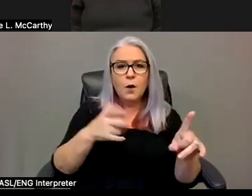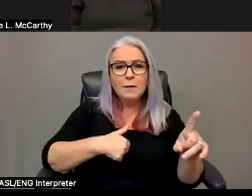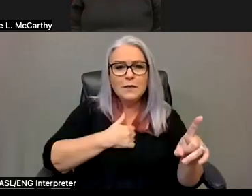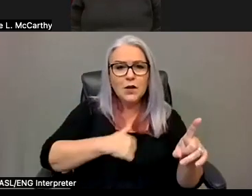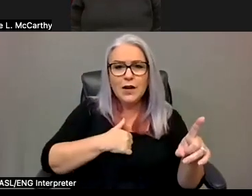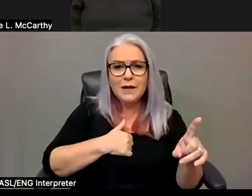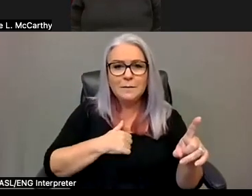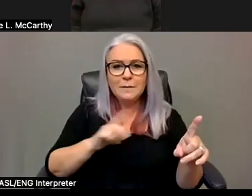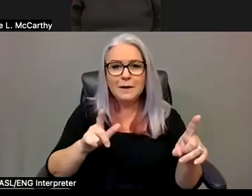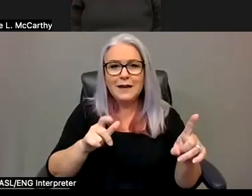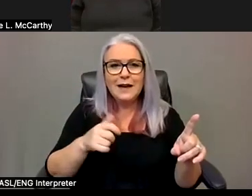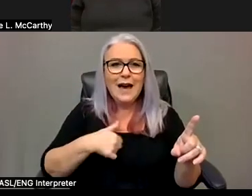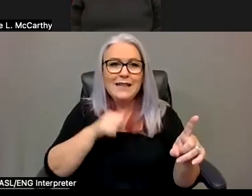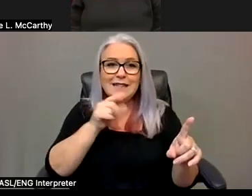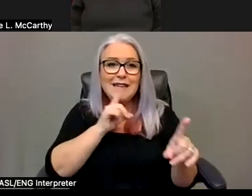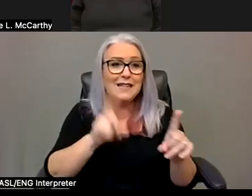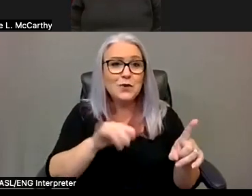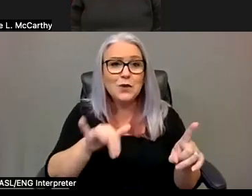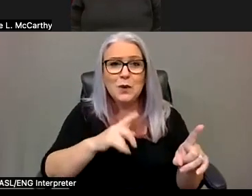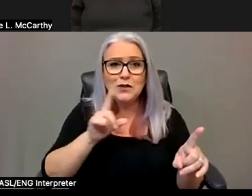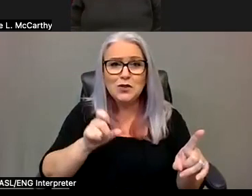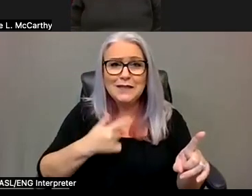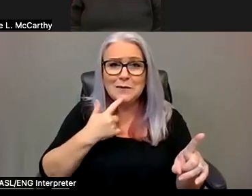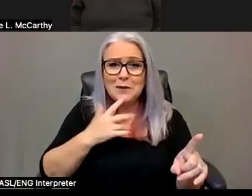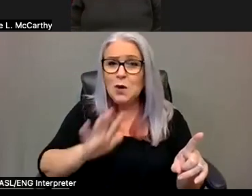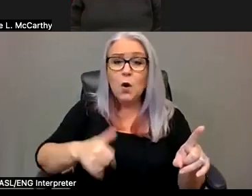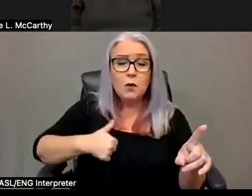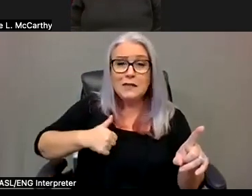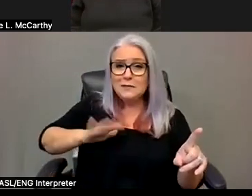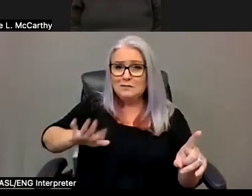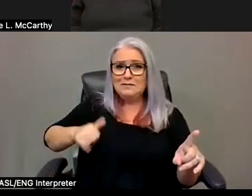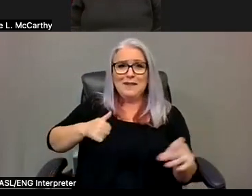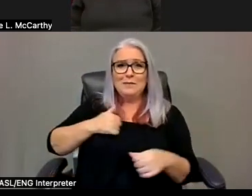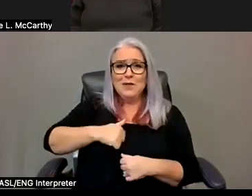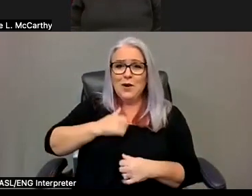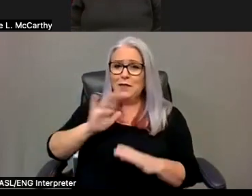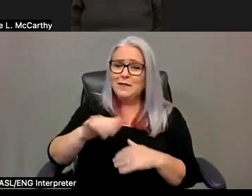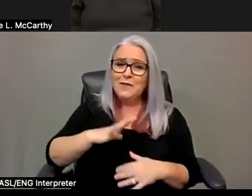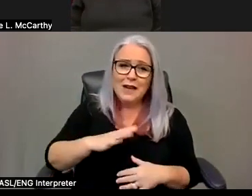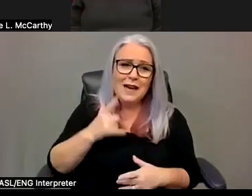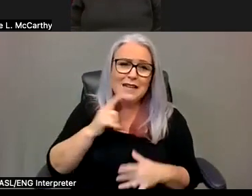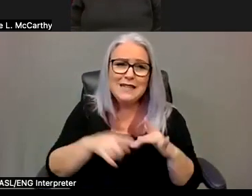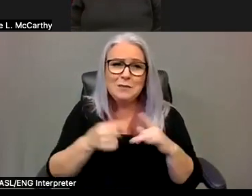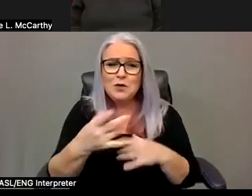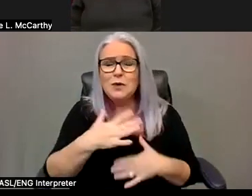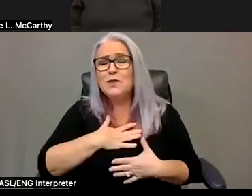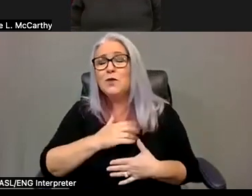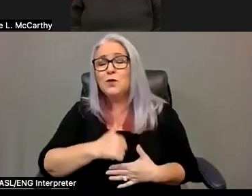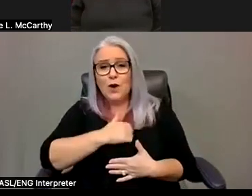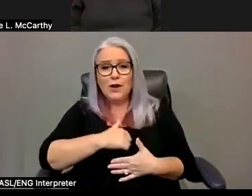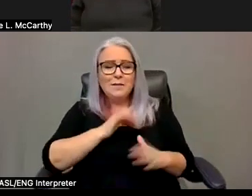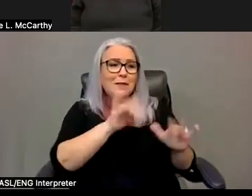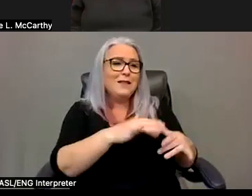sorry? I didn't get a chance to answer the question. Oh, I'm so sorry. I'm sorry, That's Mr. okay. Brown. I'm glad you We can spoke skip up. if need be. I did skip No over you. problem. I apologize. That's